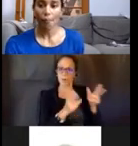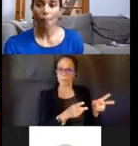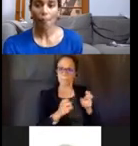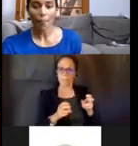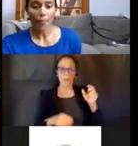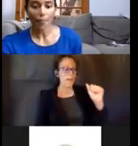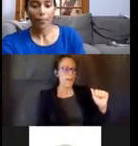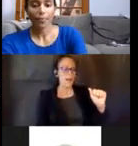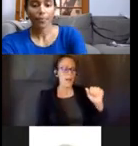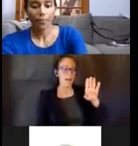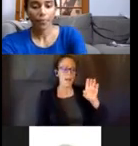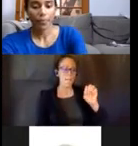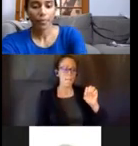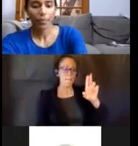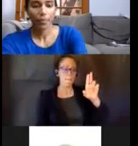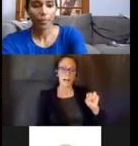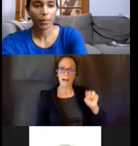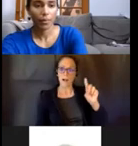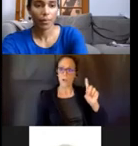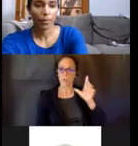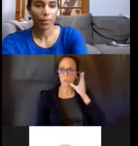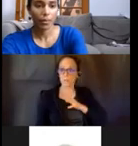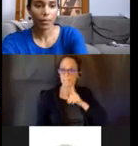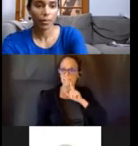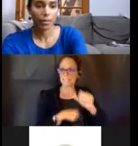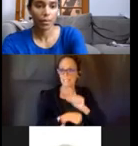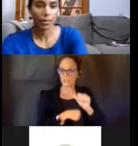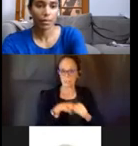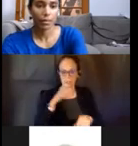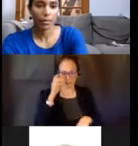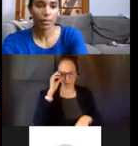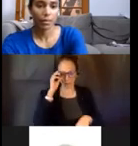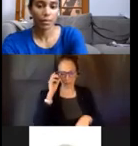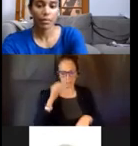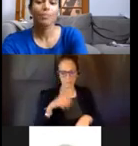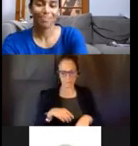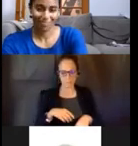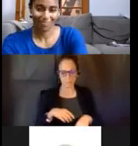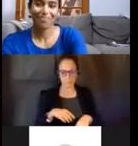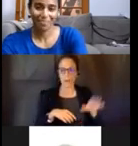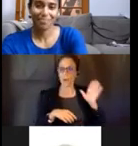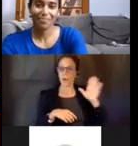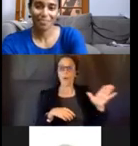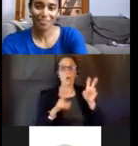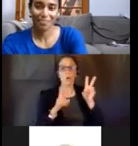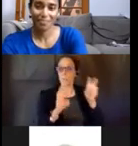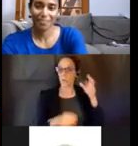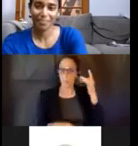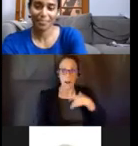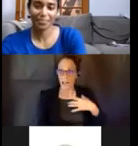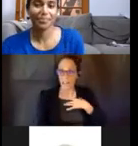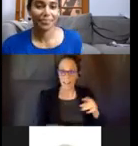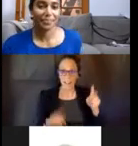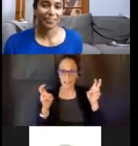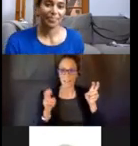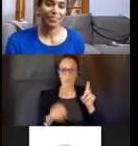hers. She says, at the end of the day, she says, do no harm, take no shit. Thank